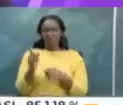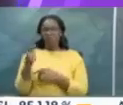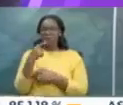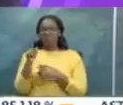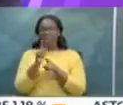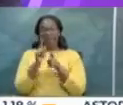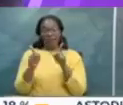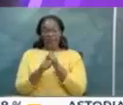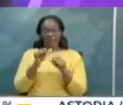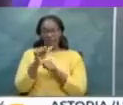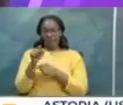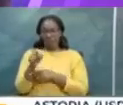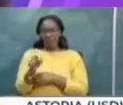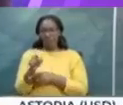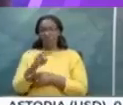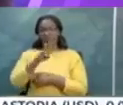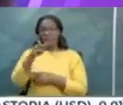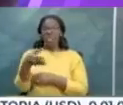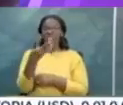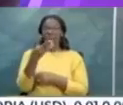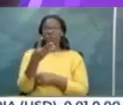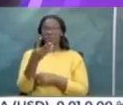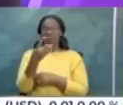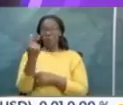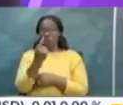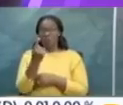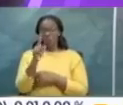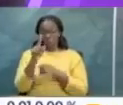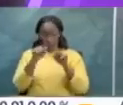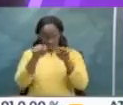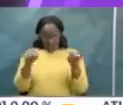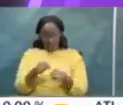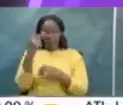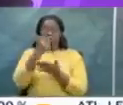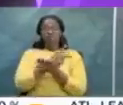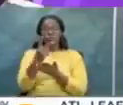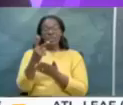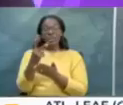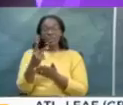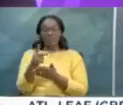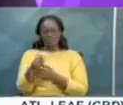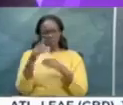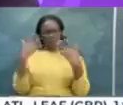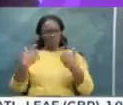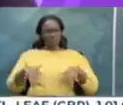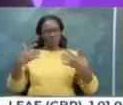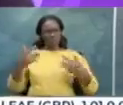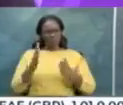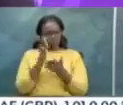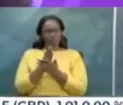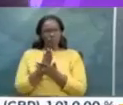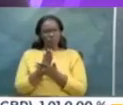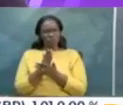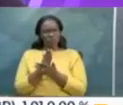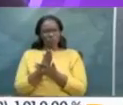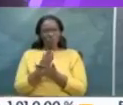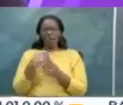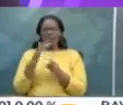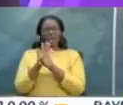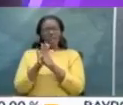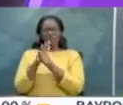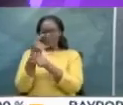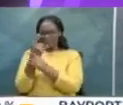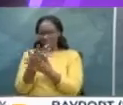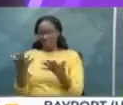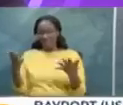everything about it. 4,000 Kenya shillings for one pack for 2 weeks. It's an amazing pack, I must say. It has a lot of things, if